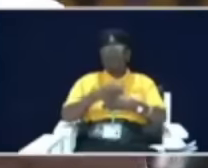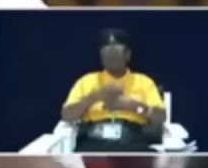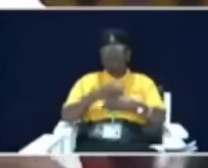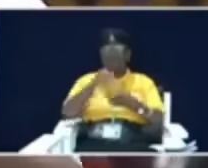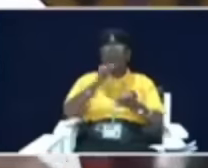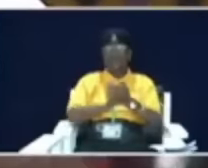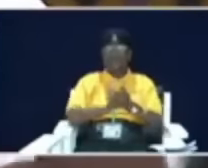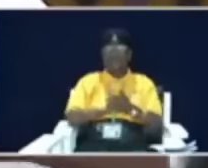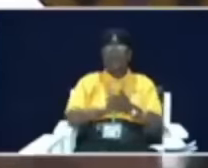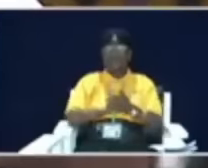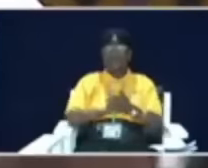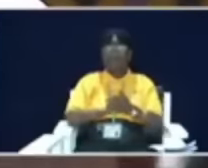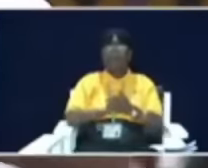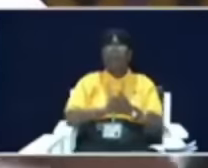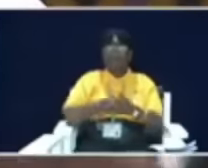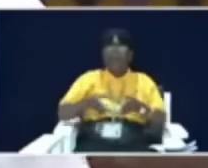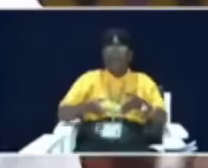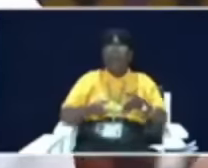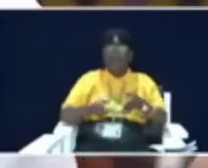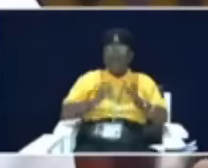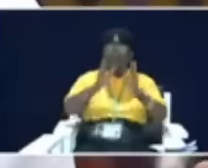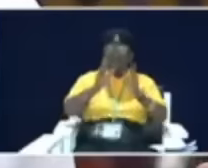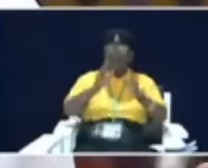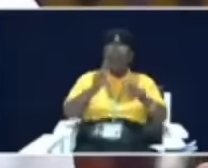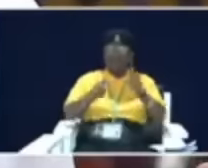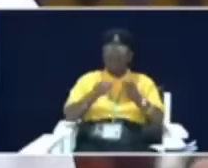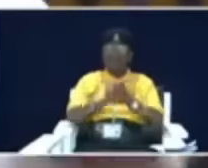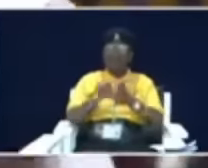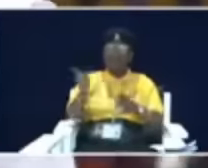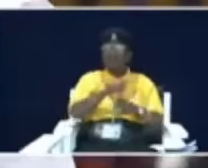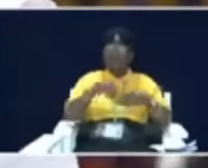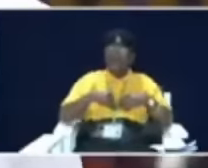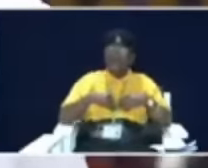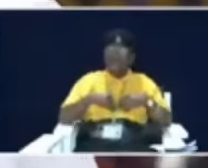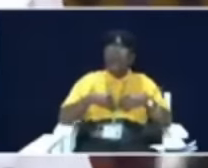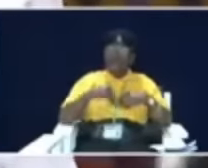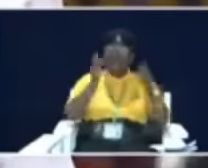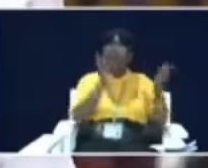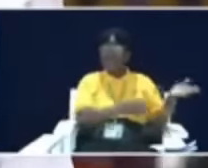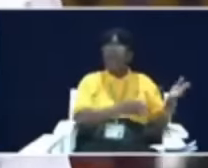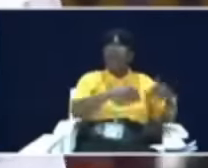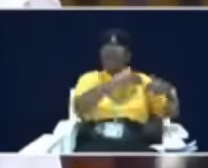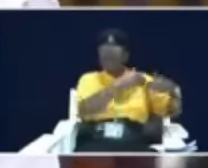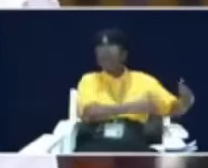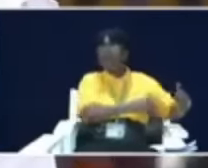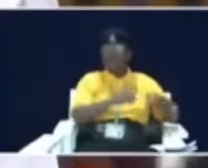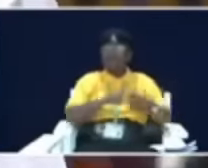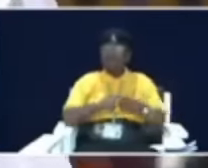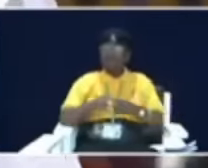that allow people that you have left behind to catch up with you,